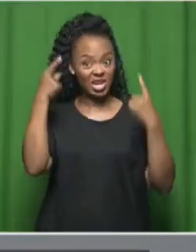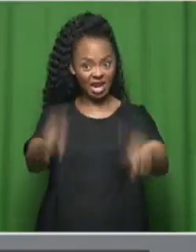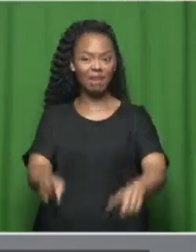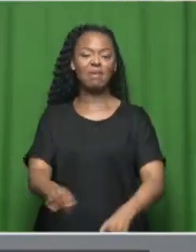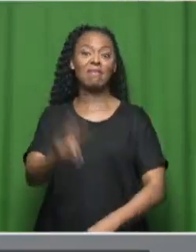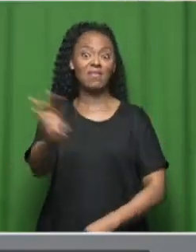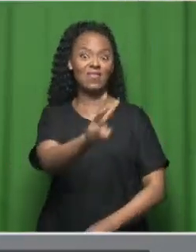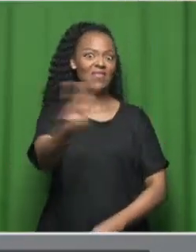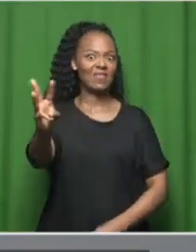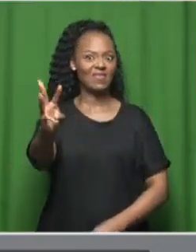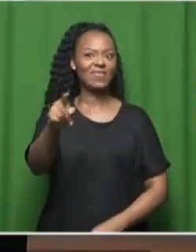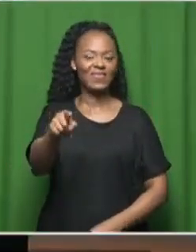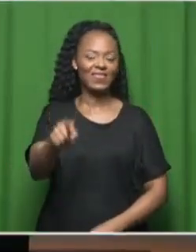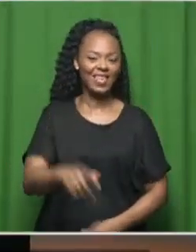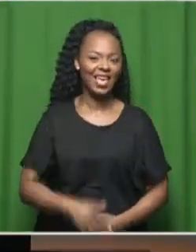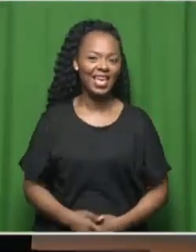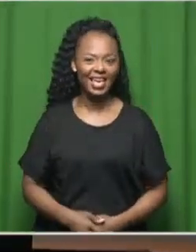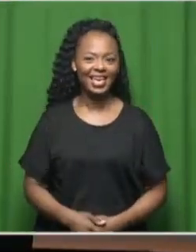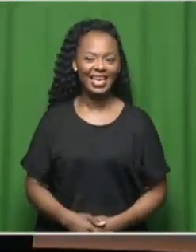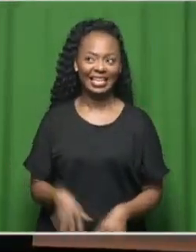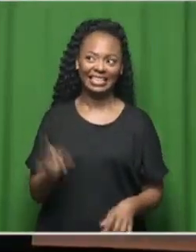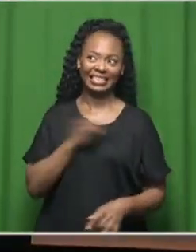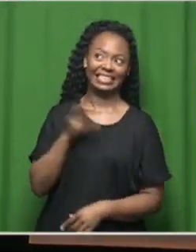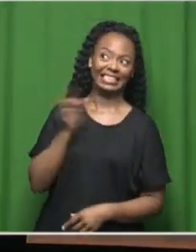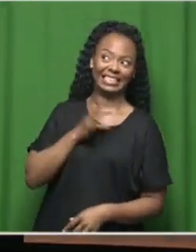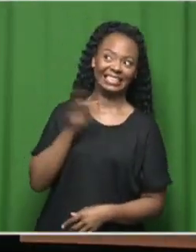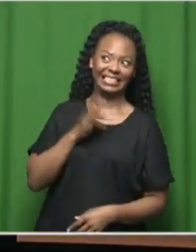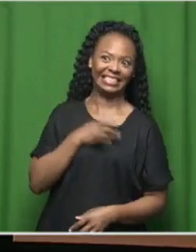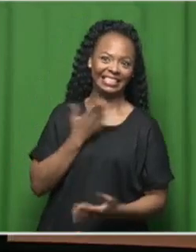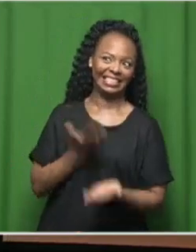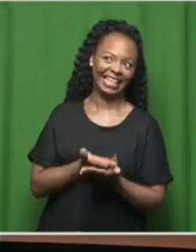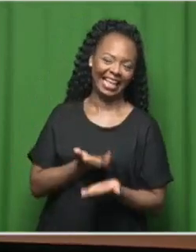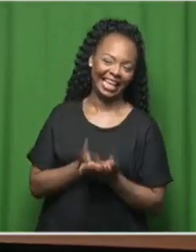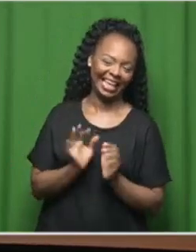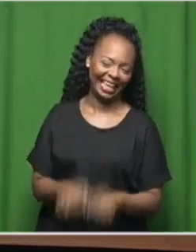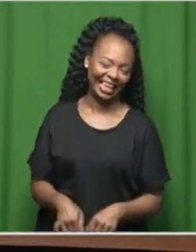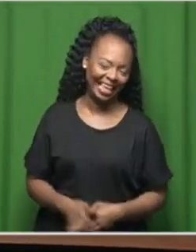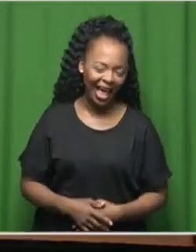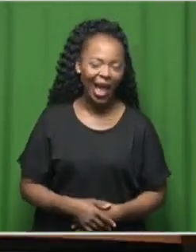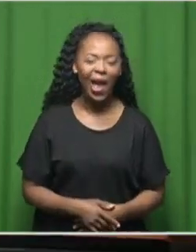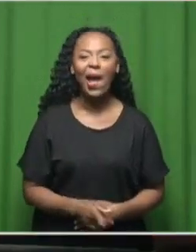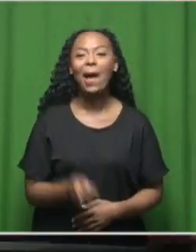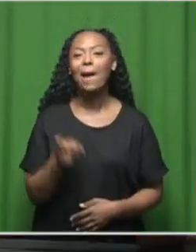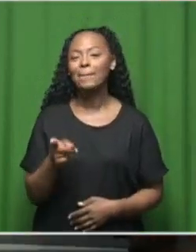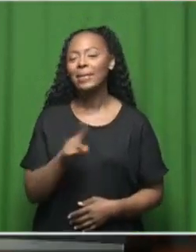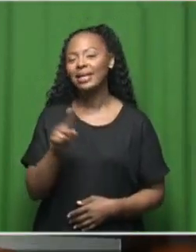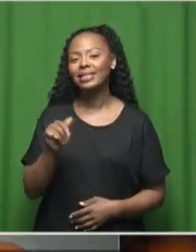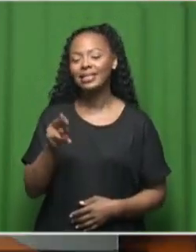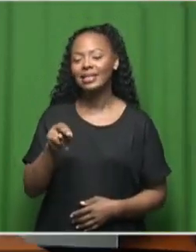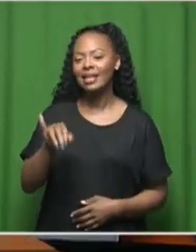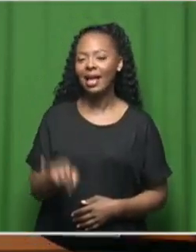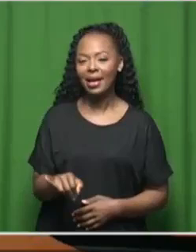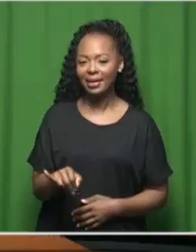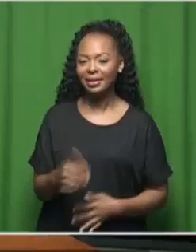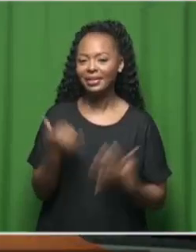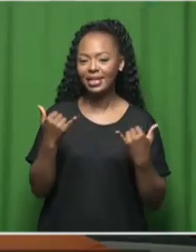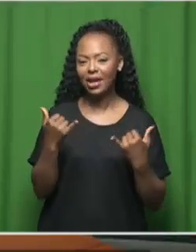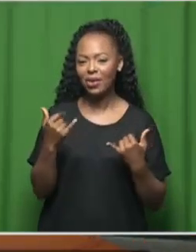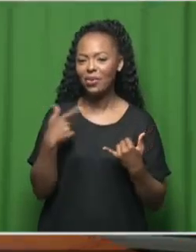They're going to be very afraid. Sandi, how did you become aware that your print designs were being